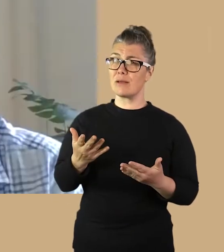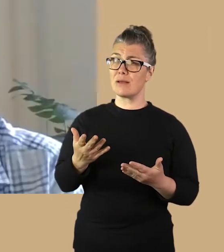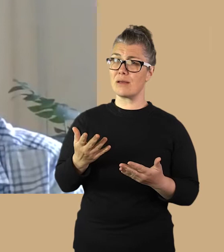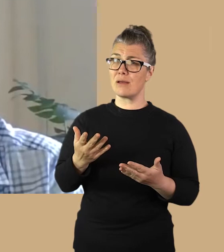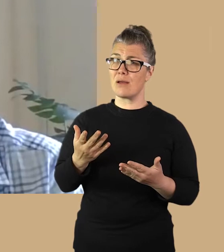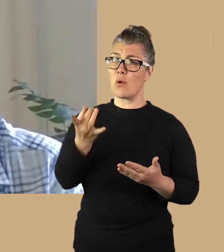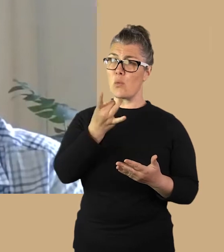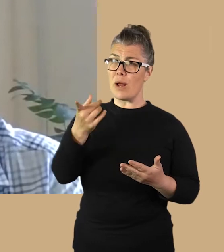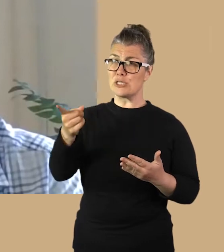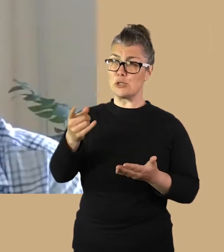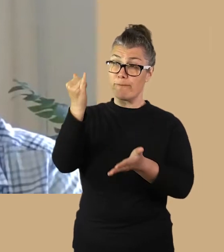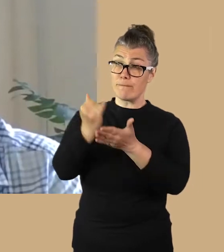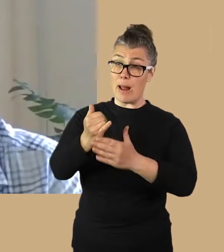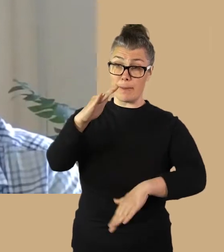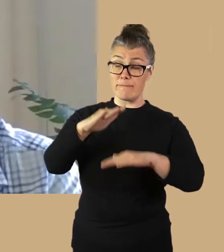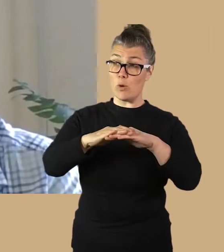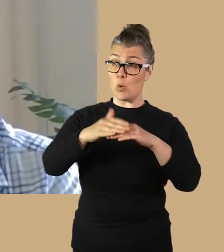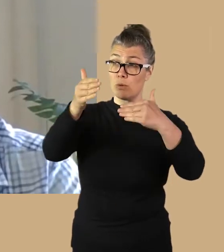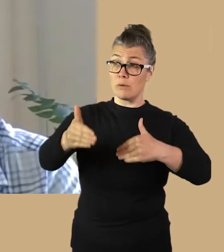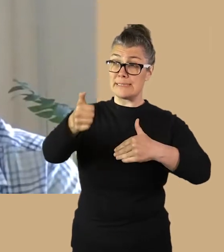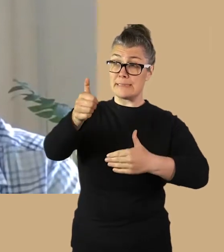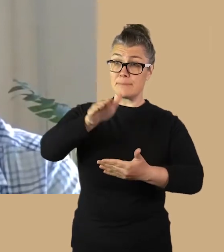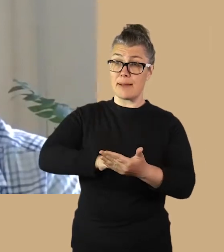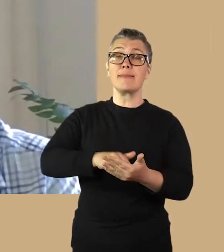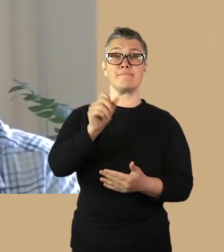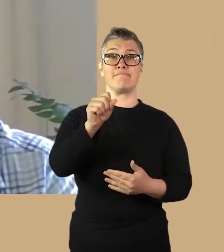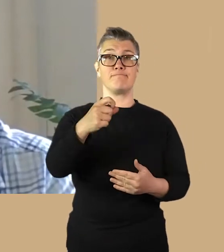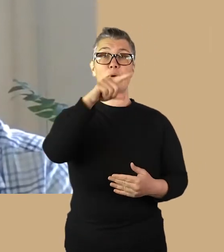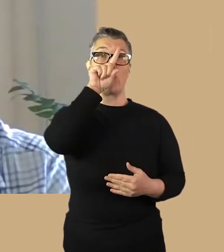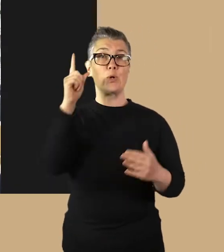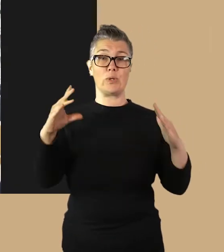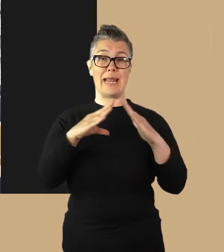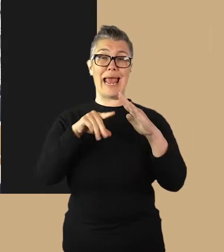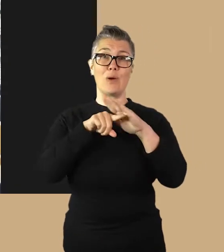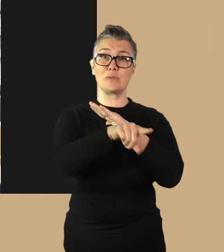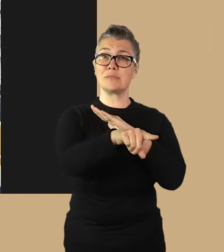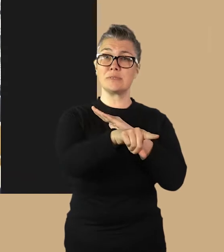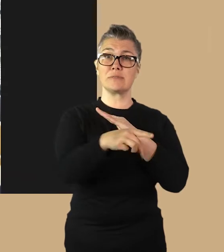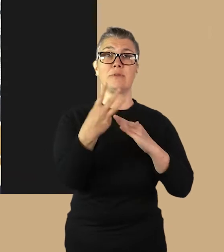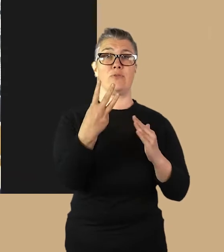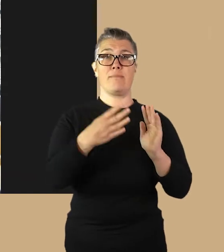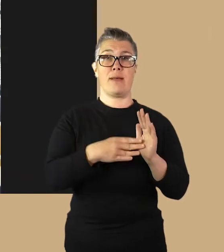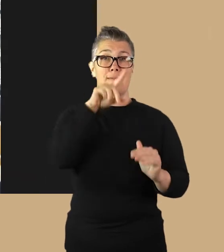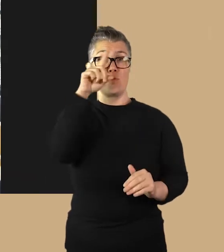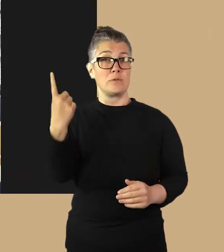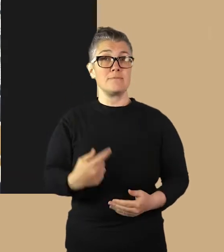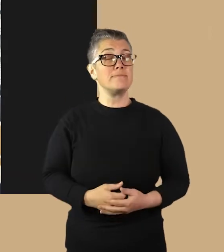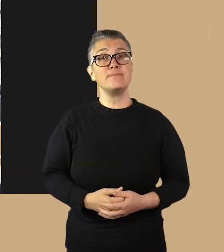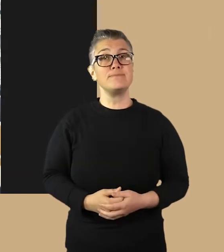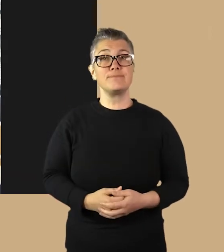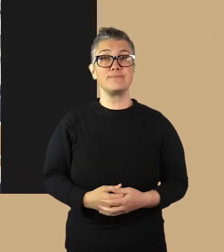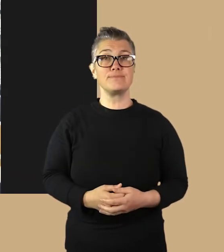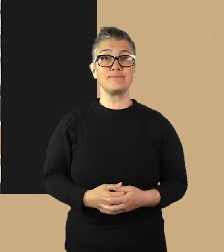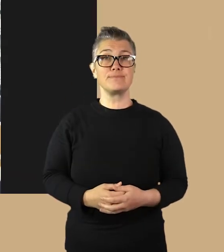was a time where you failed the entire semester, am I right? Yeah, I couldn't leave my house for